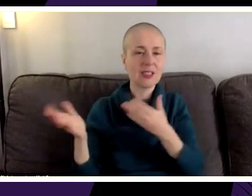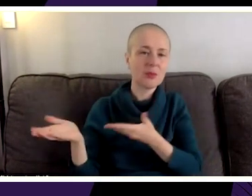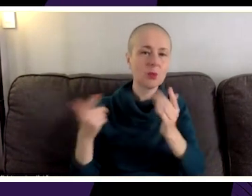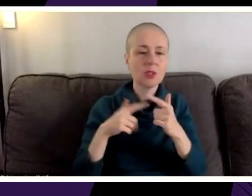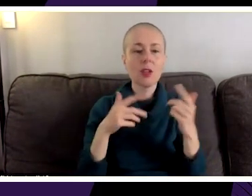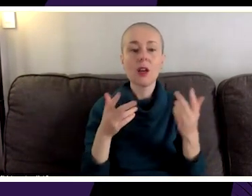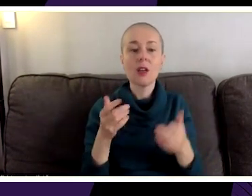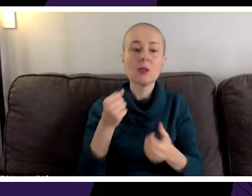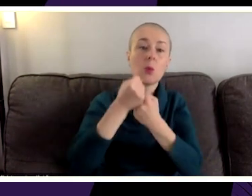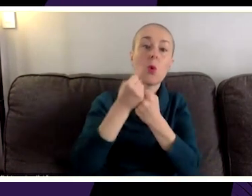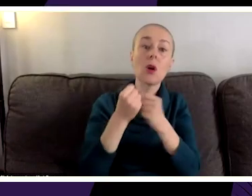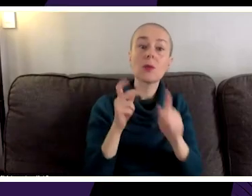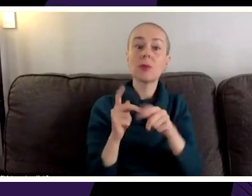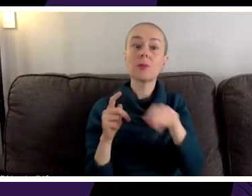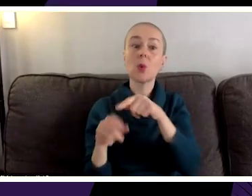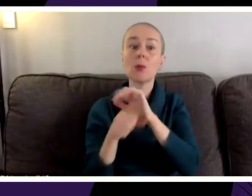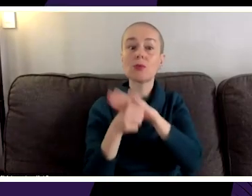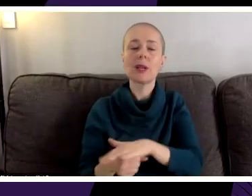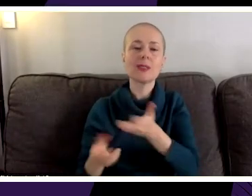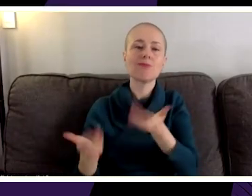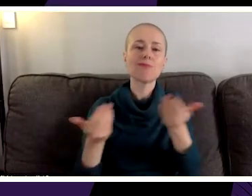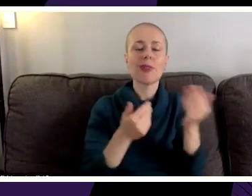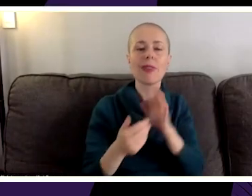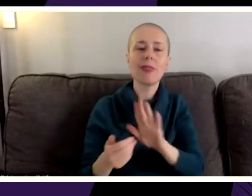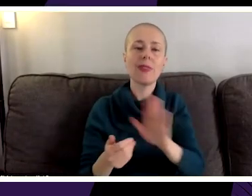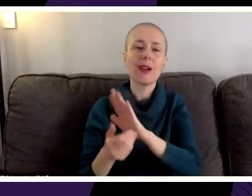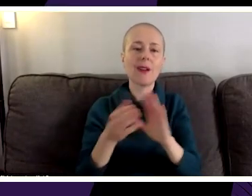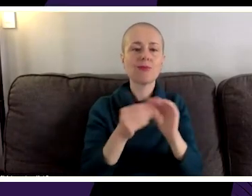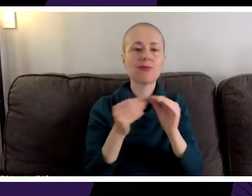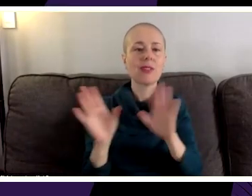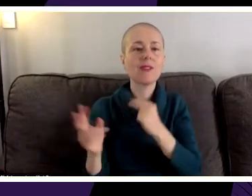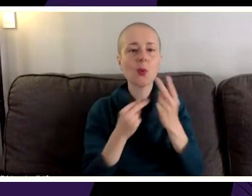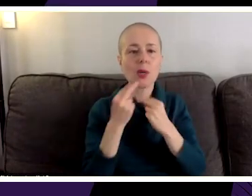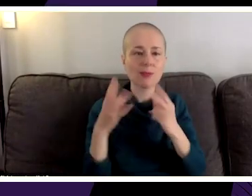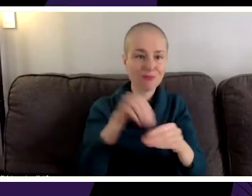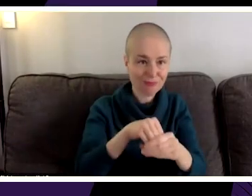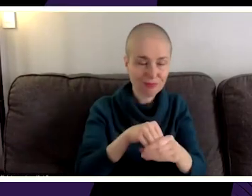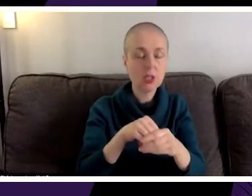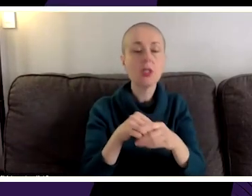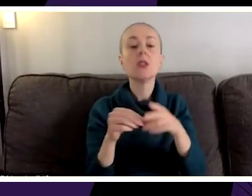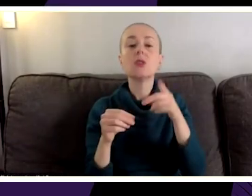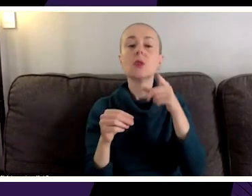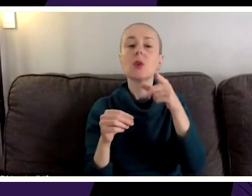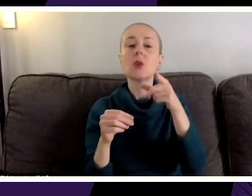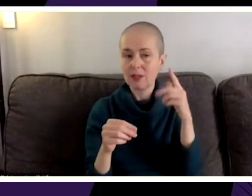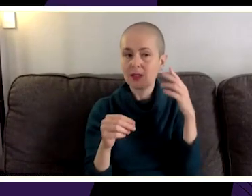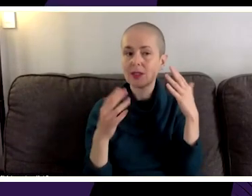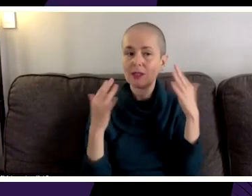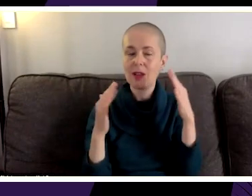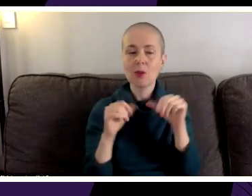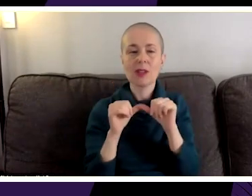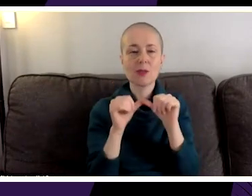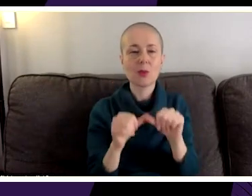oppressed while embracing new possibility in this sanctuary. These sounds sonic can breathe,